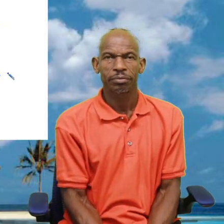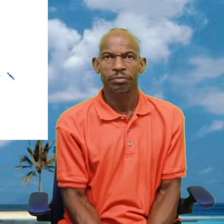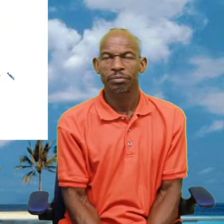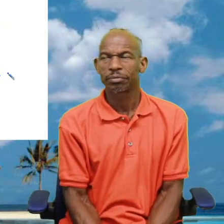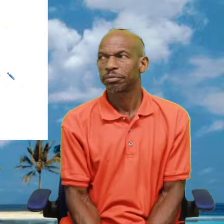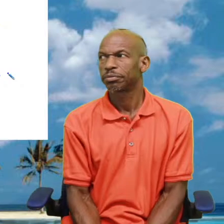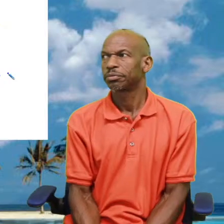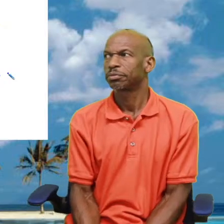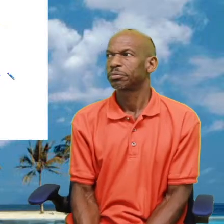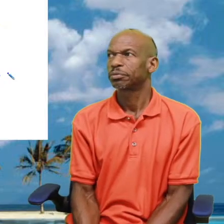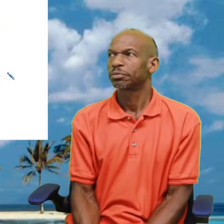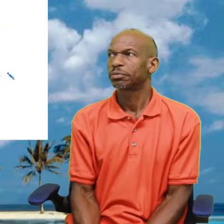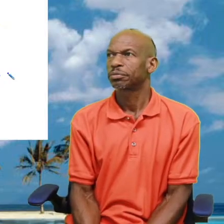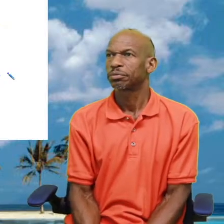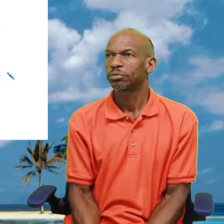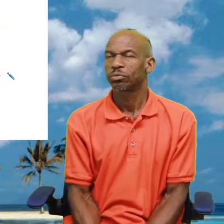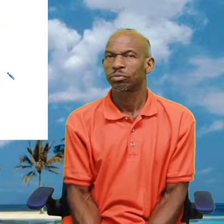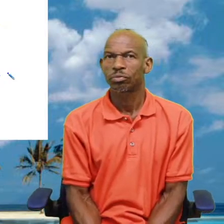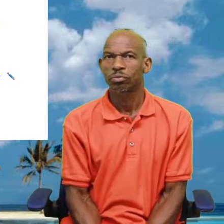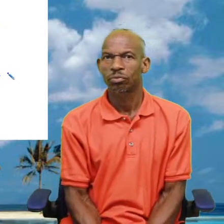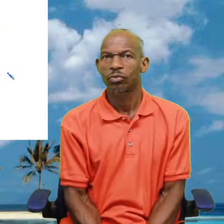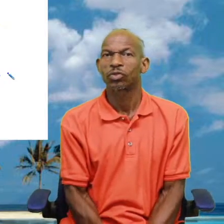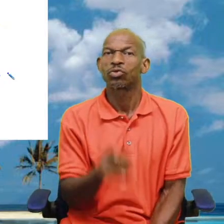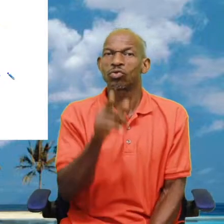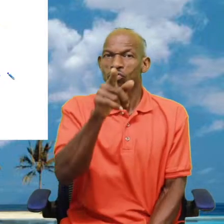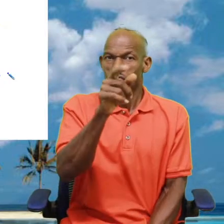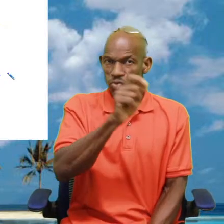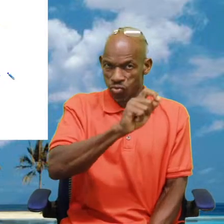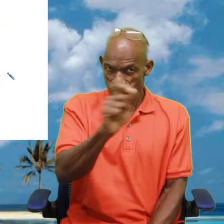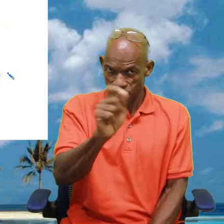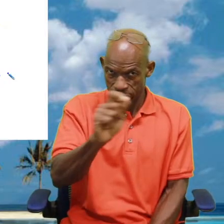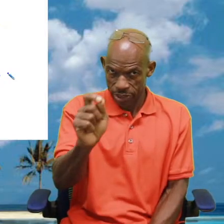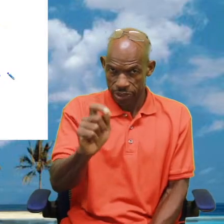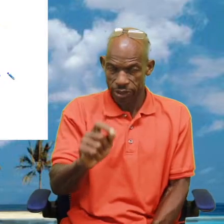Right? So you are writing